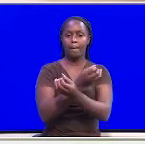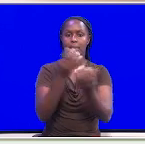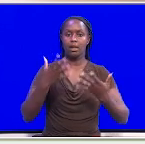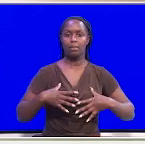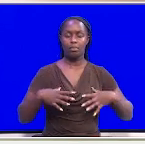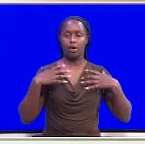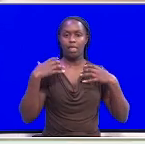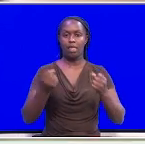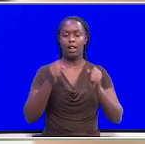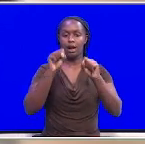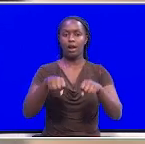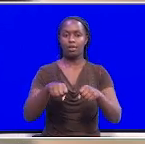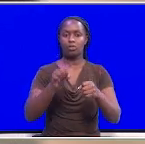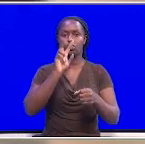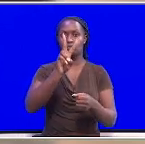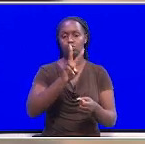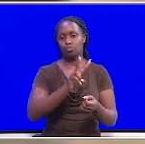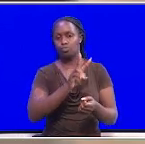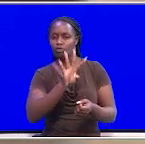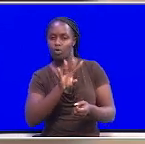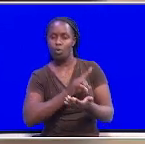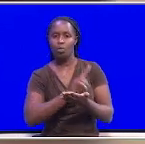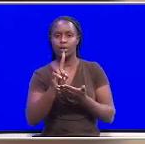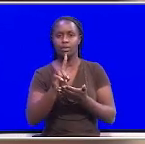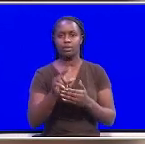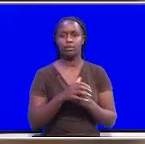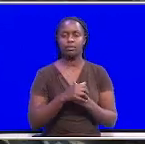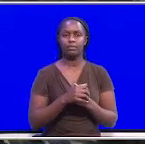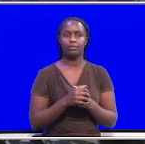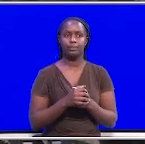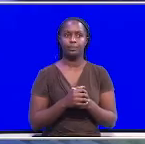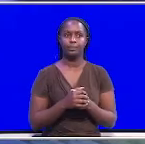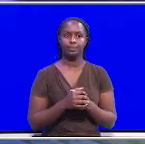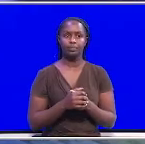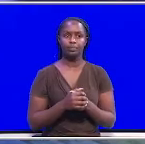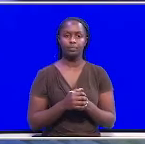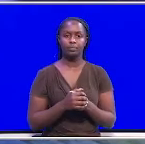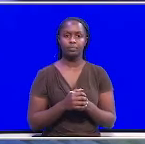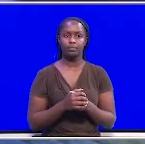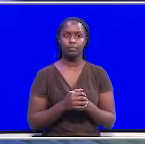recover within 2 to 4 weeks. Ruga Evel, TV 47.